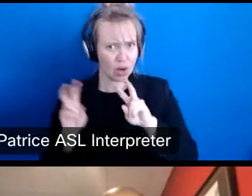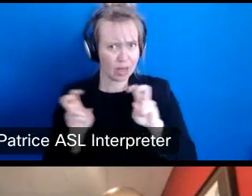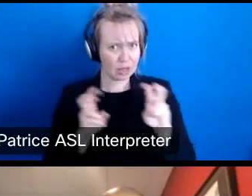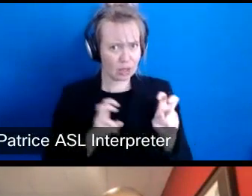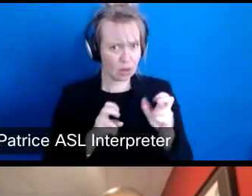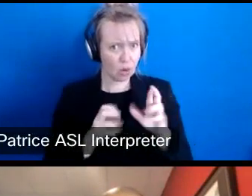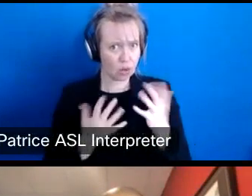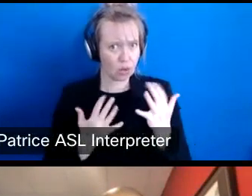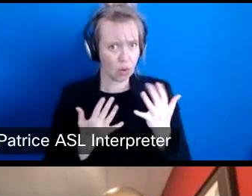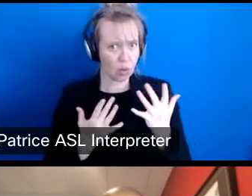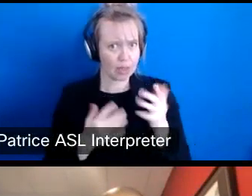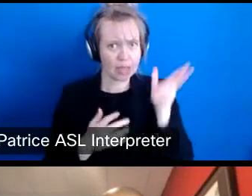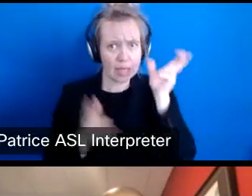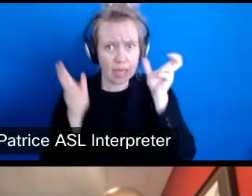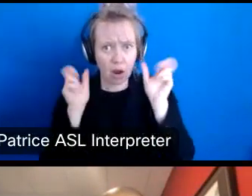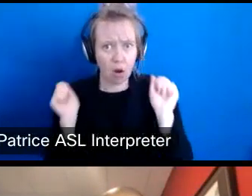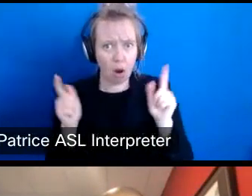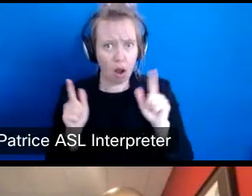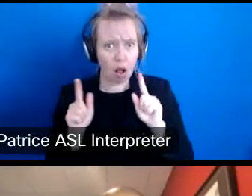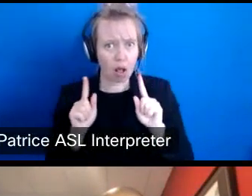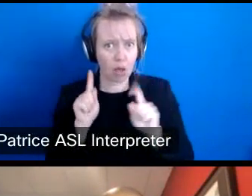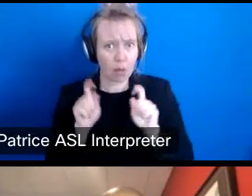want to wait to hear all the questions,